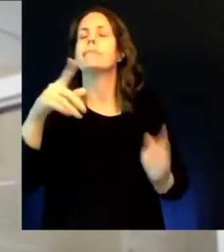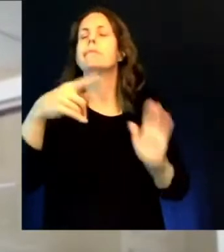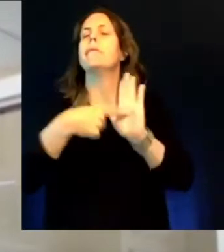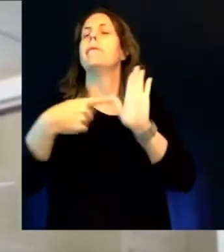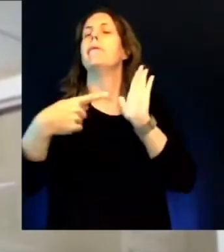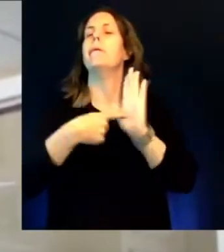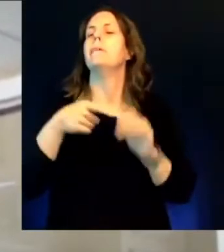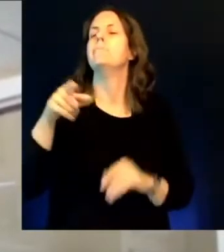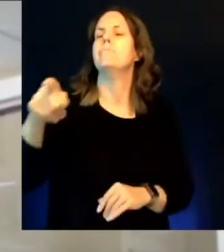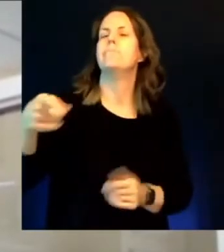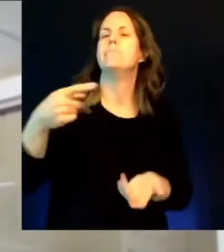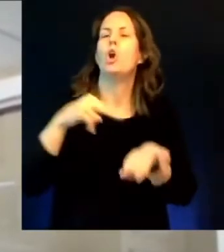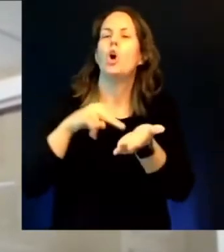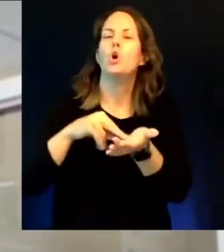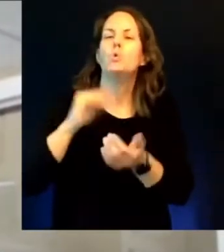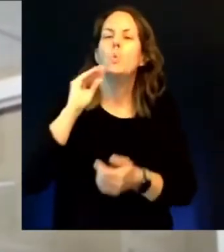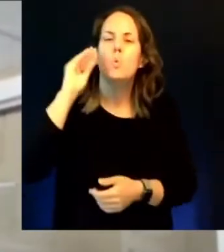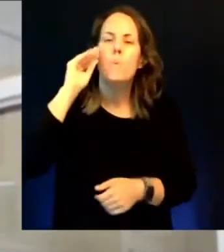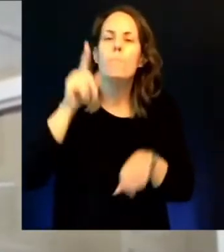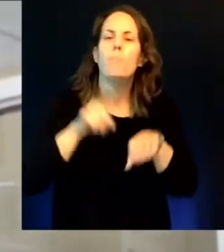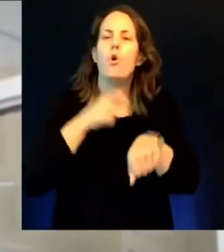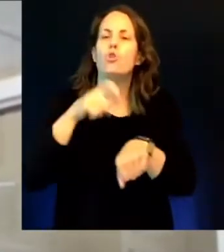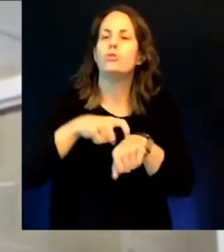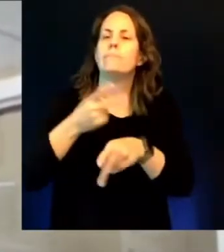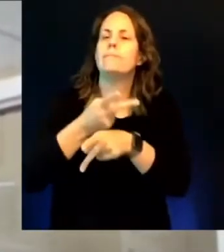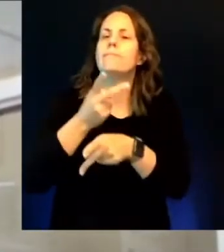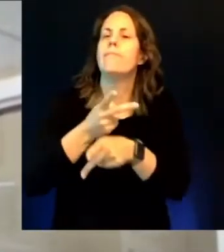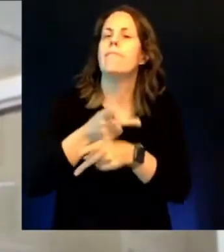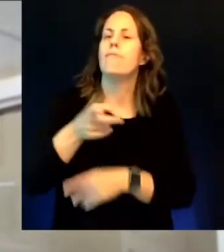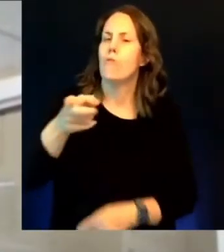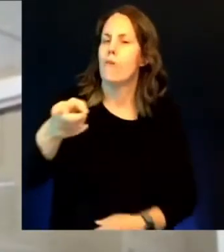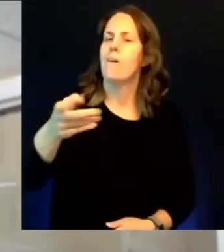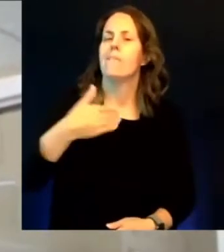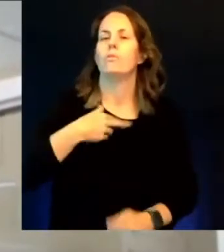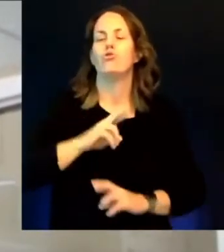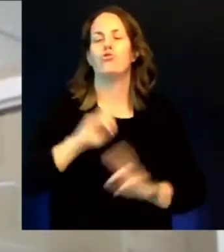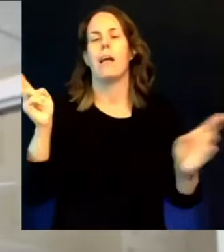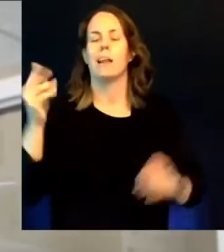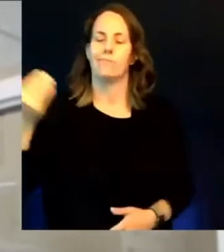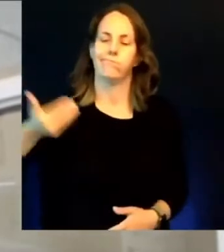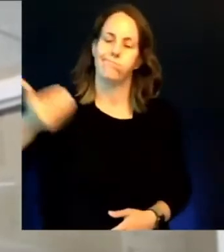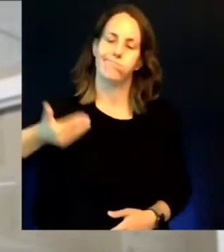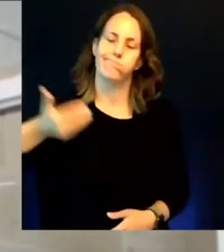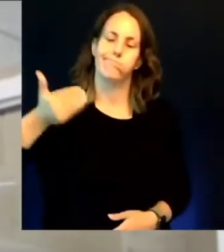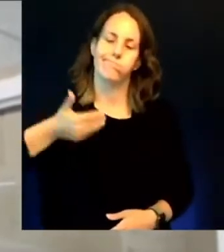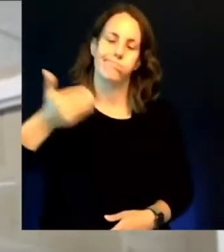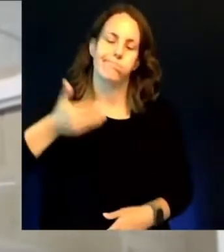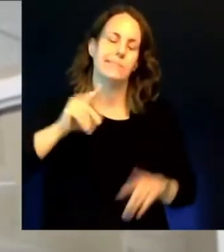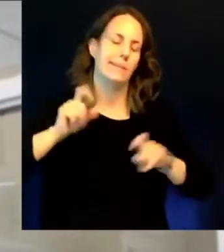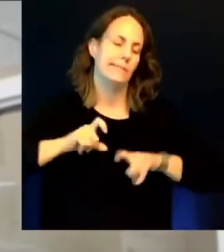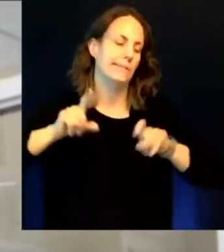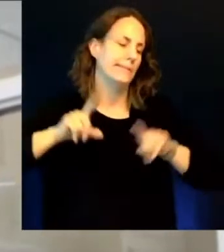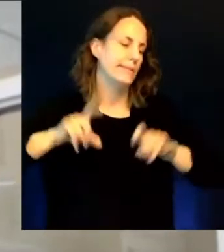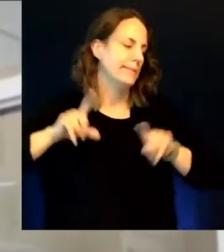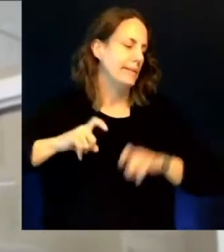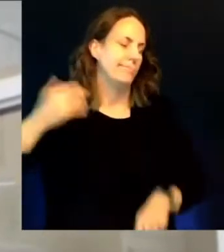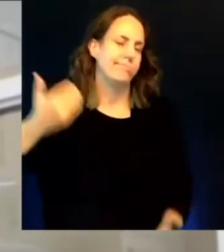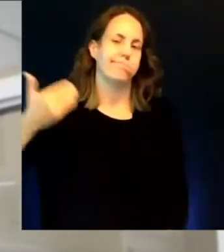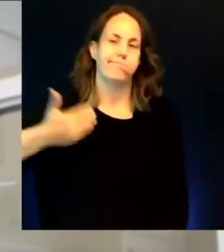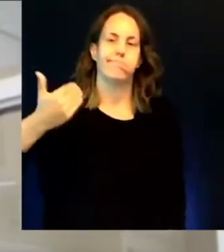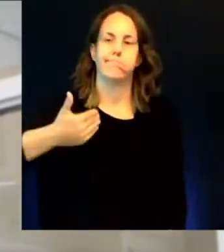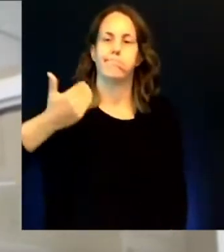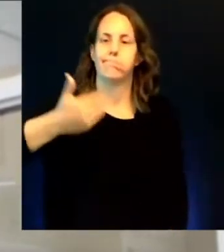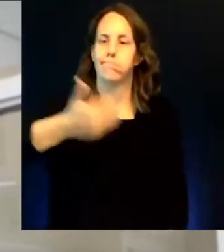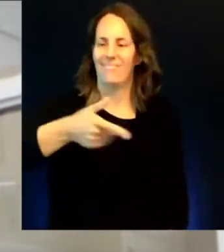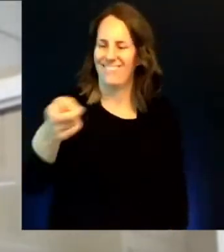that testing bias. In hospitalized patients, when people come in with symptoms, there's standardized testing. So that we have to